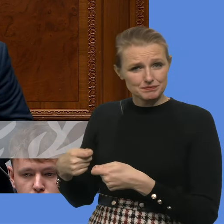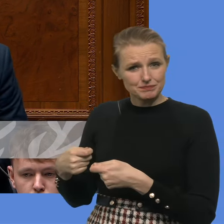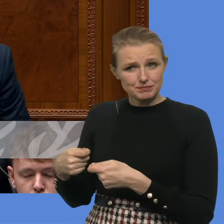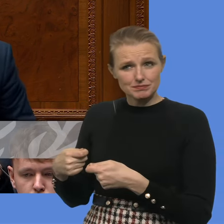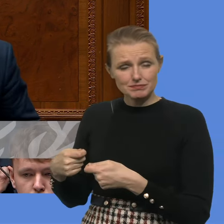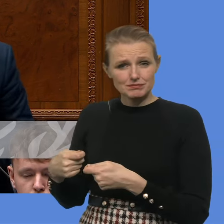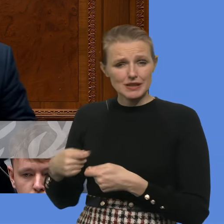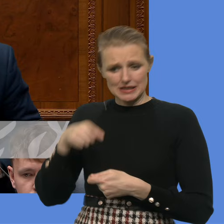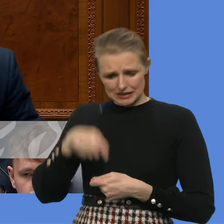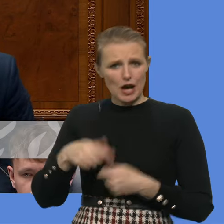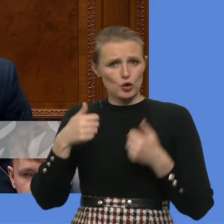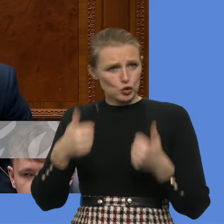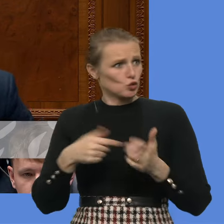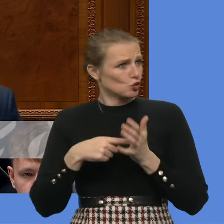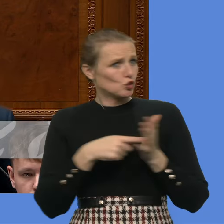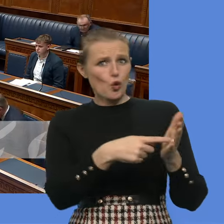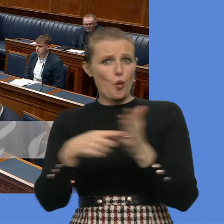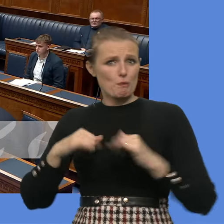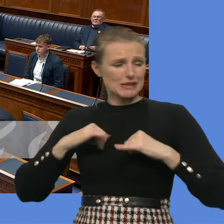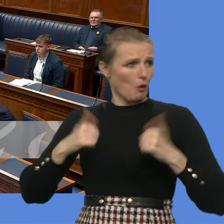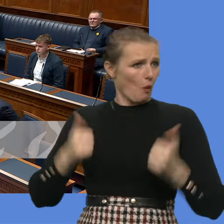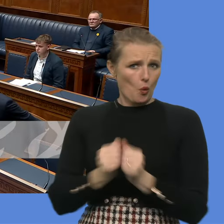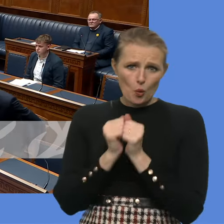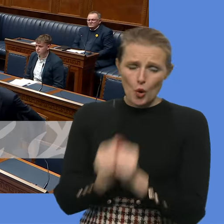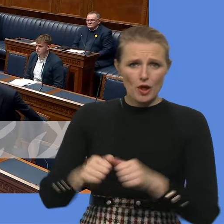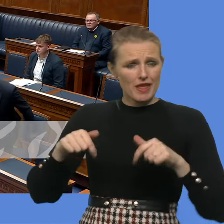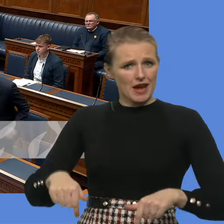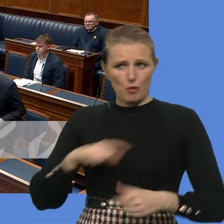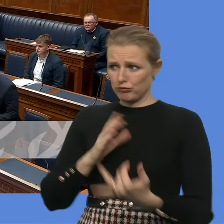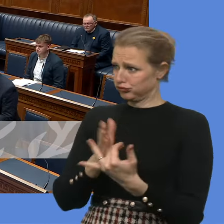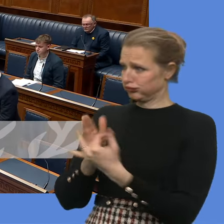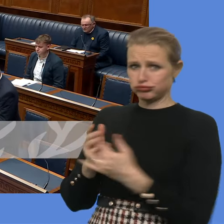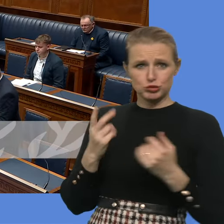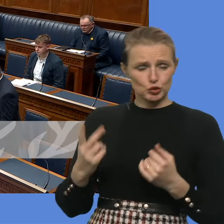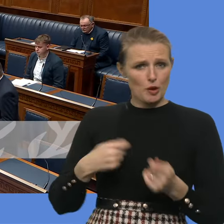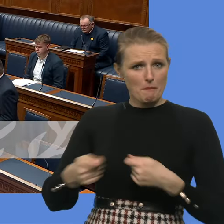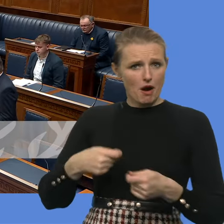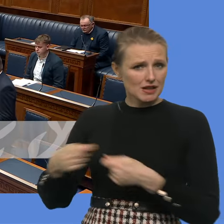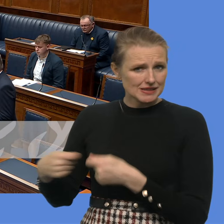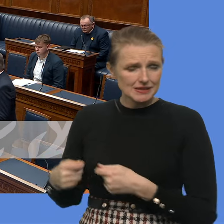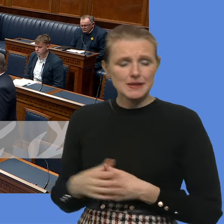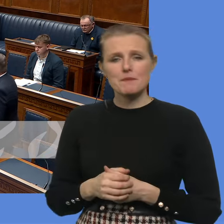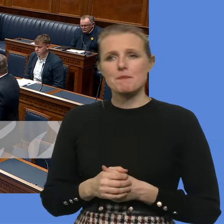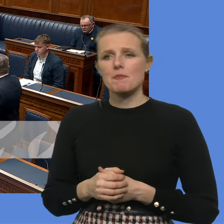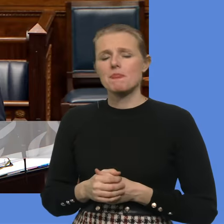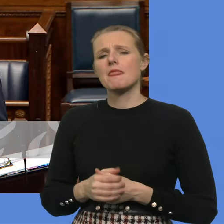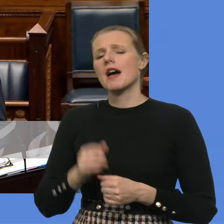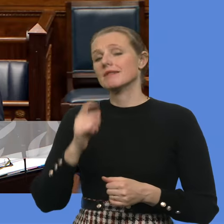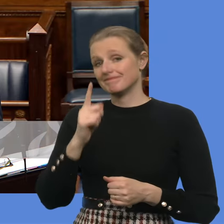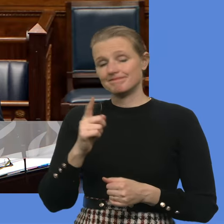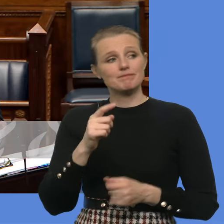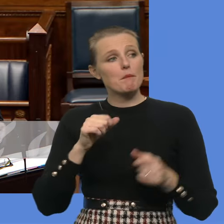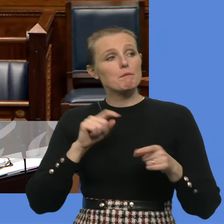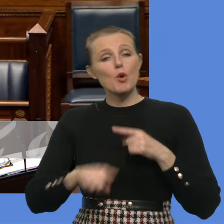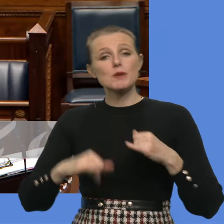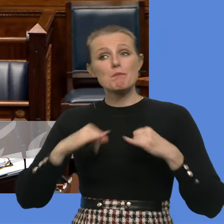an environment that allows business to take place? Minister. Well, what most I find is most businesses want is certainty,